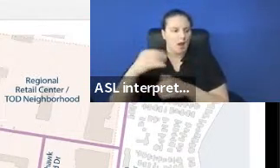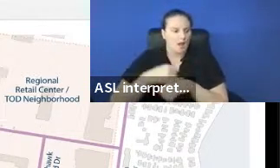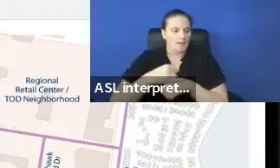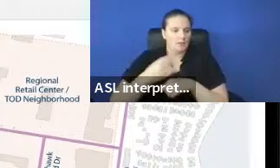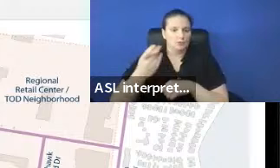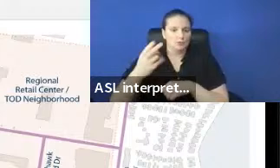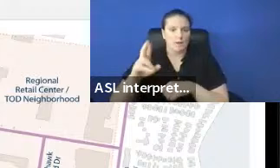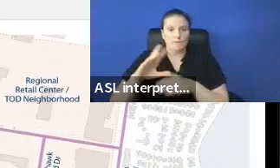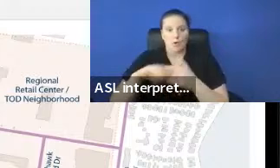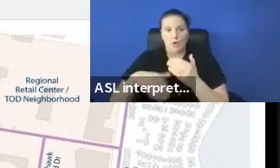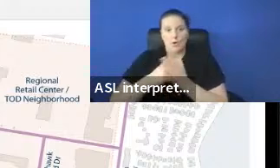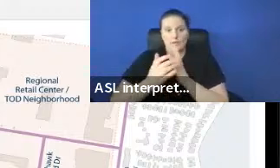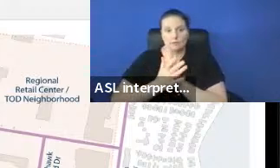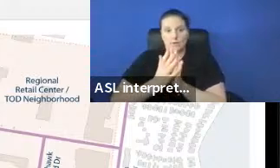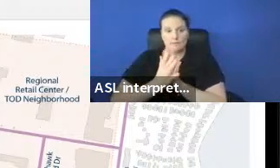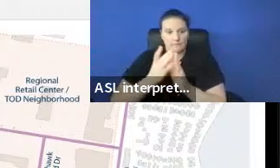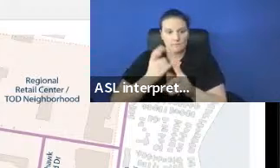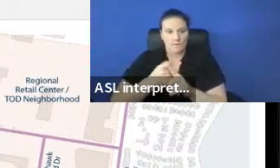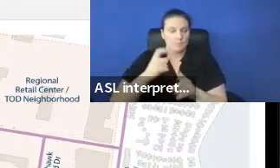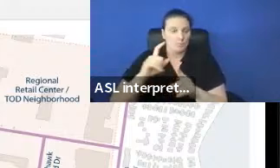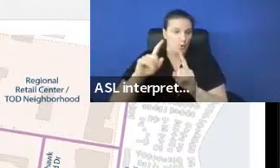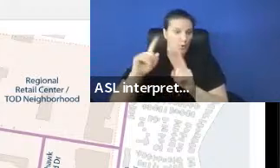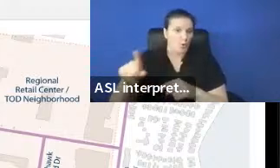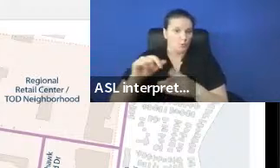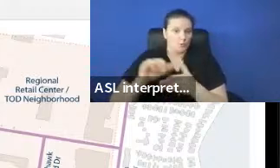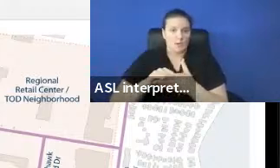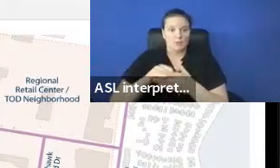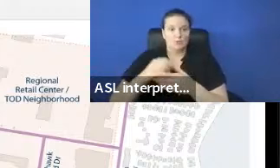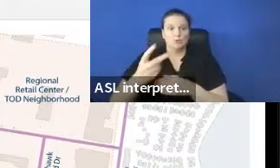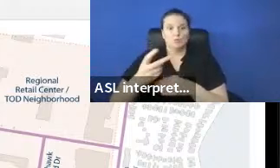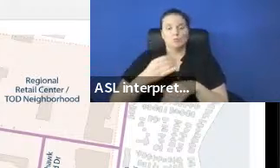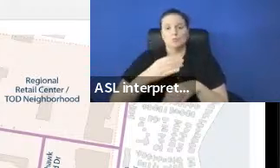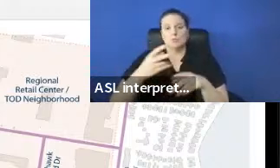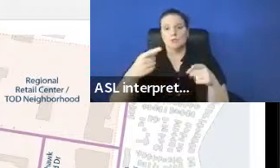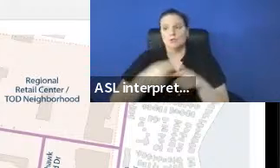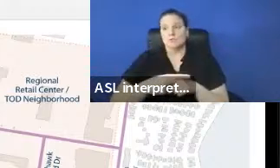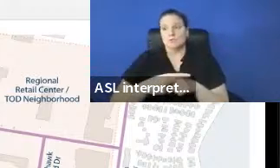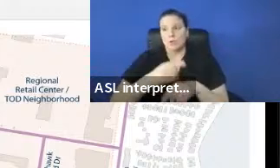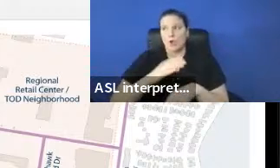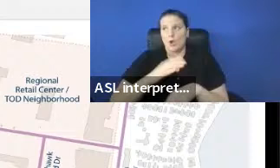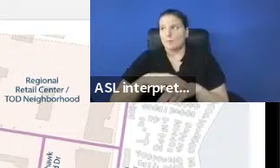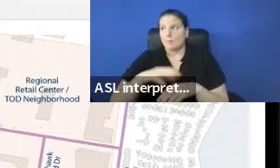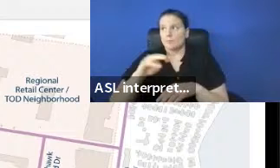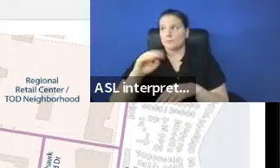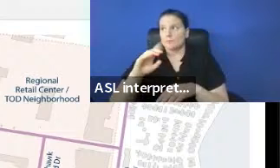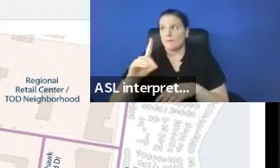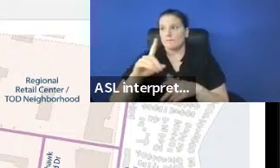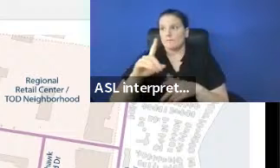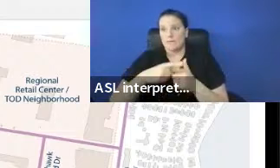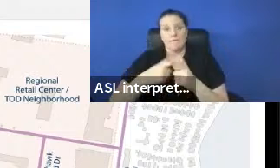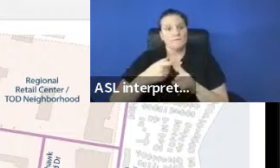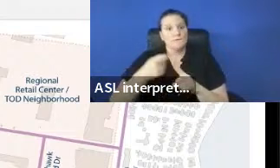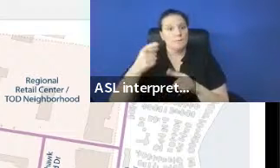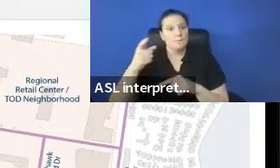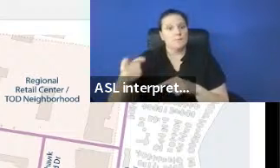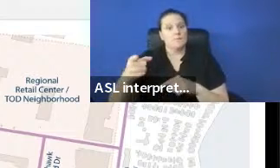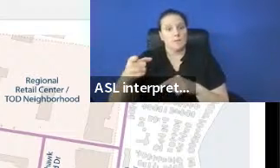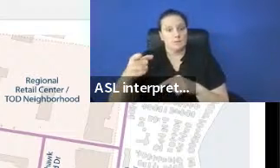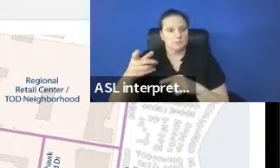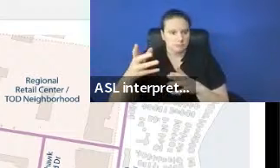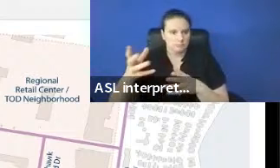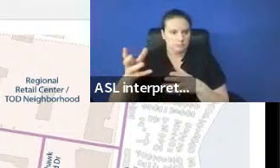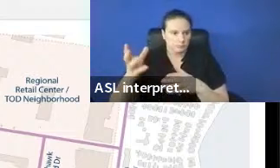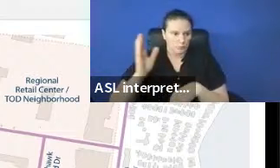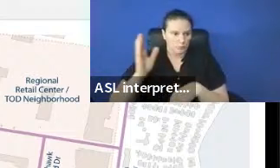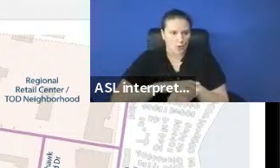All of that traffic would come from or go to those two intersections on Marine Drive, and from there they would get on